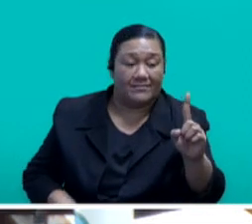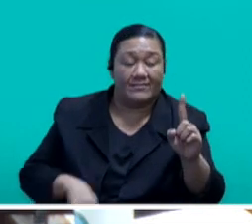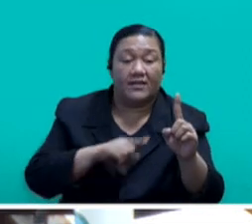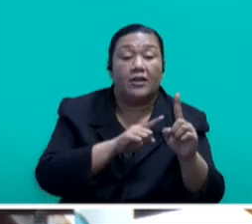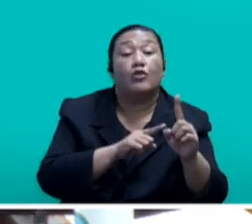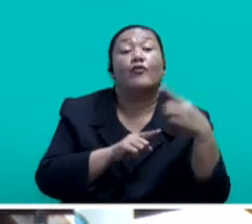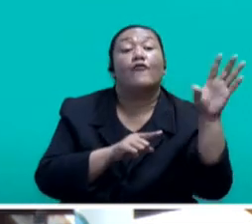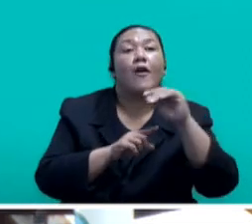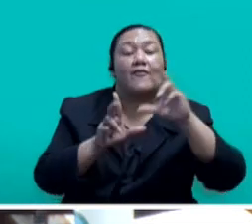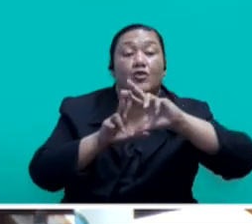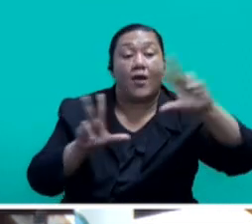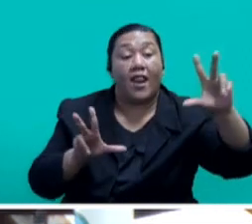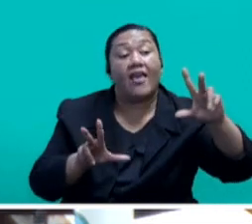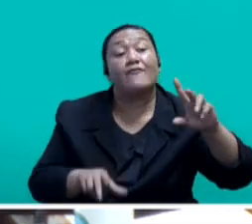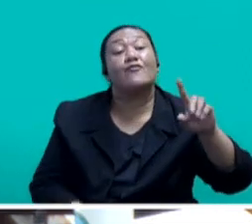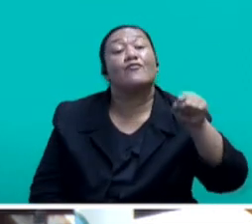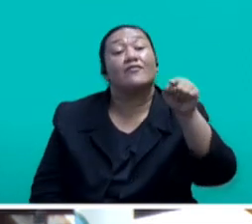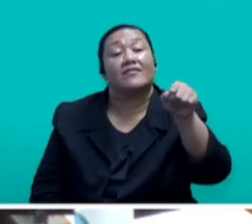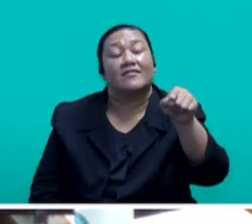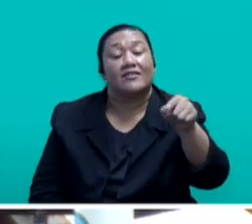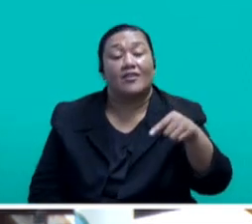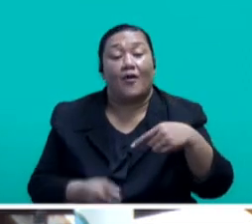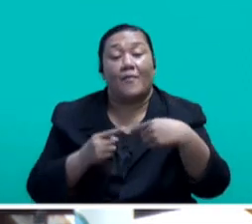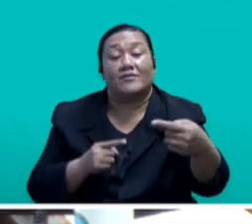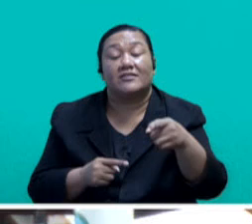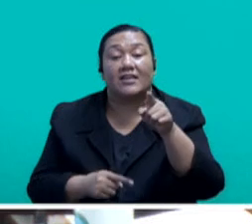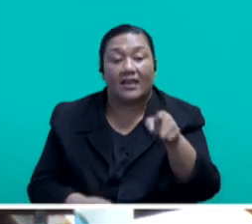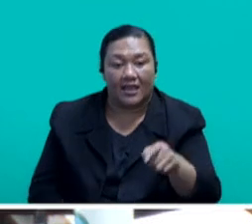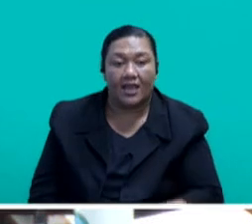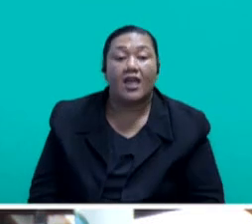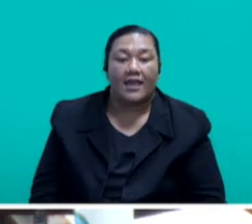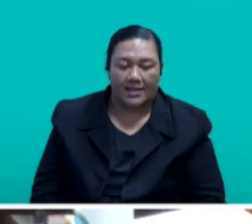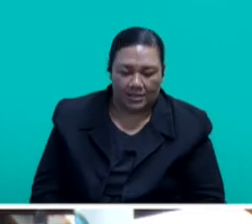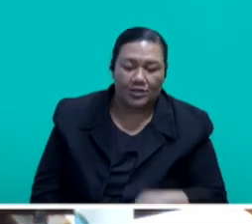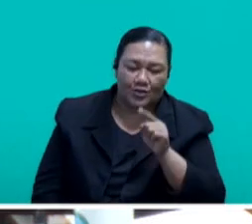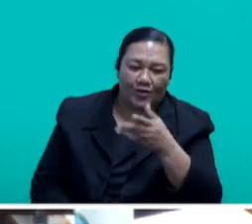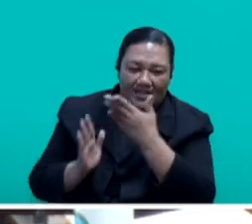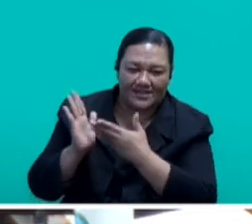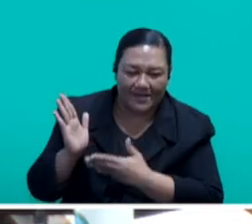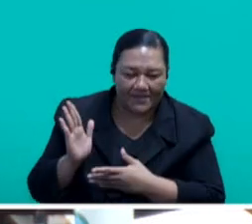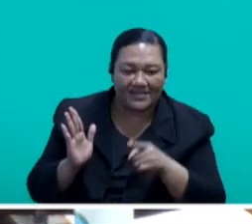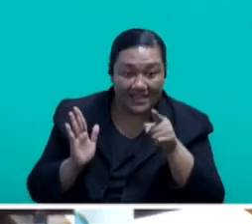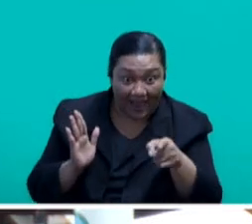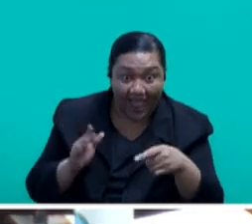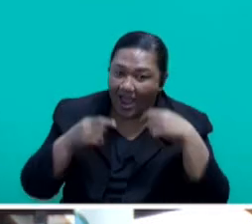House, this is the answer to our Look North cry for all of these years.